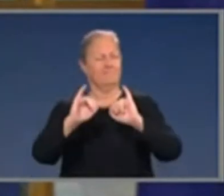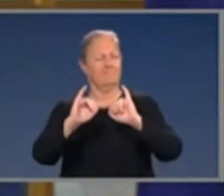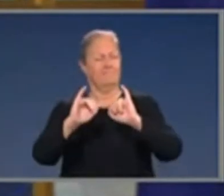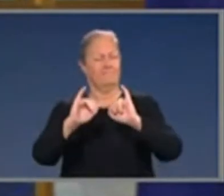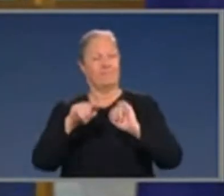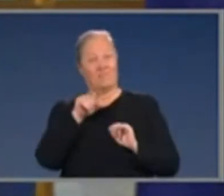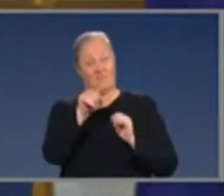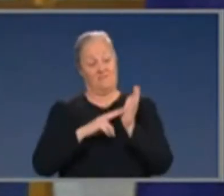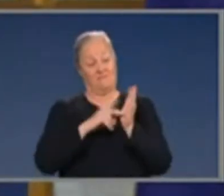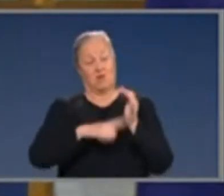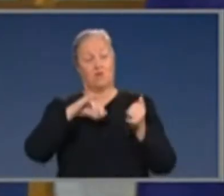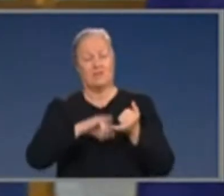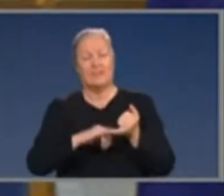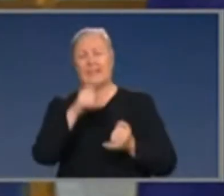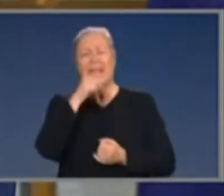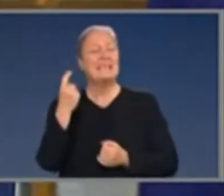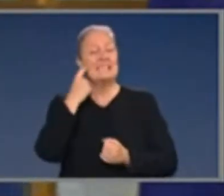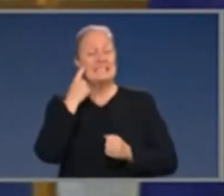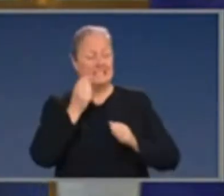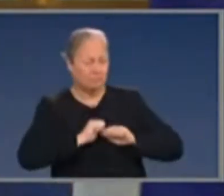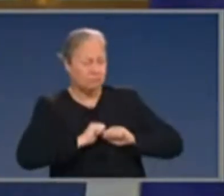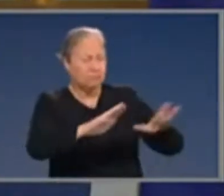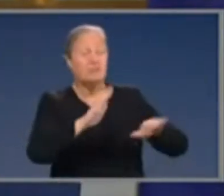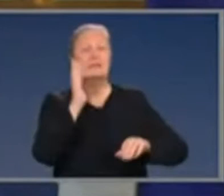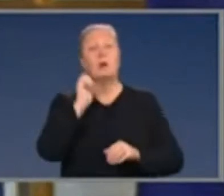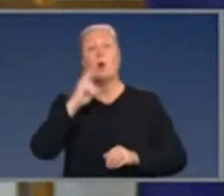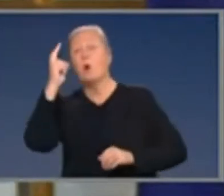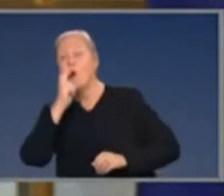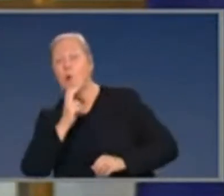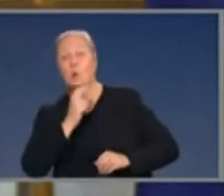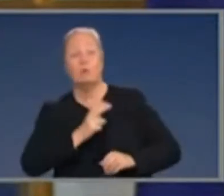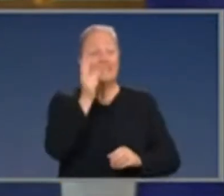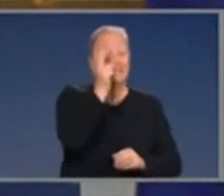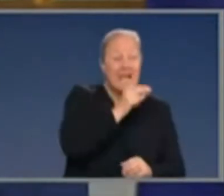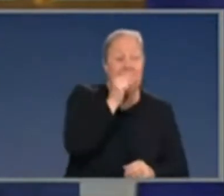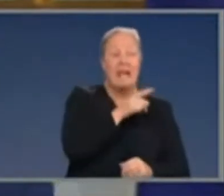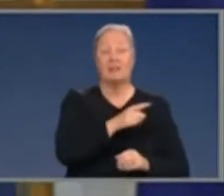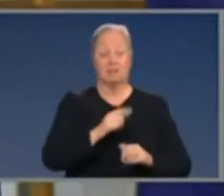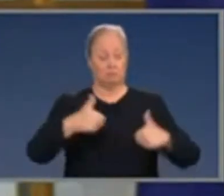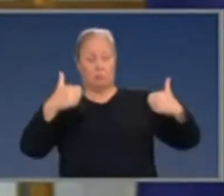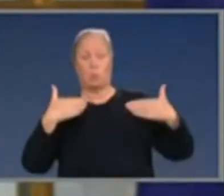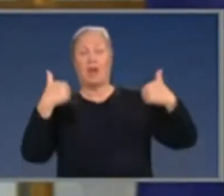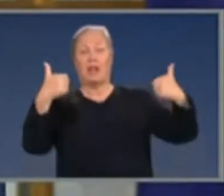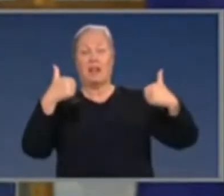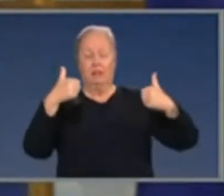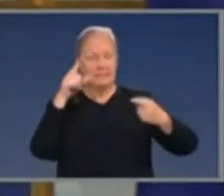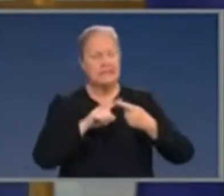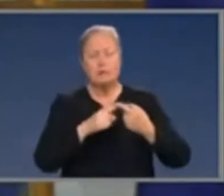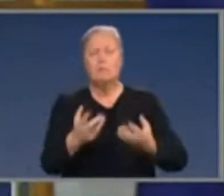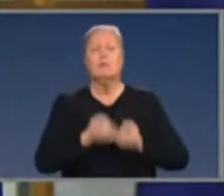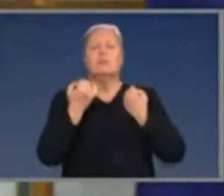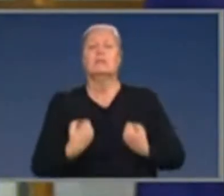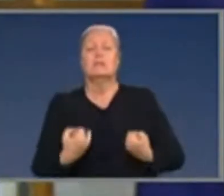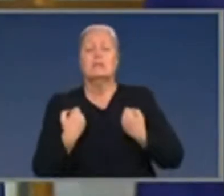that can spread so easily in fit young people, sometimes without any symptoms, and yet when it gets into